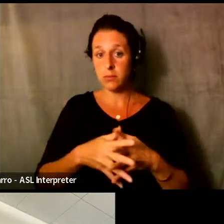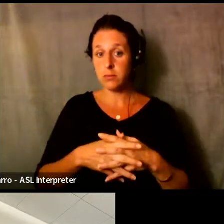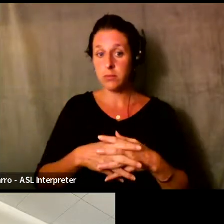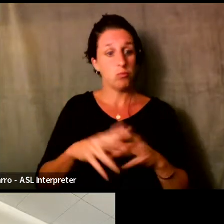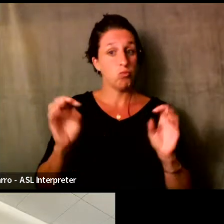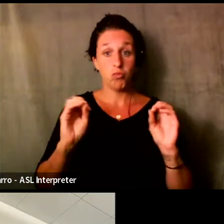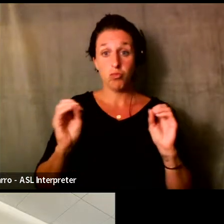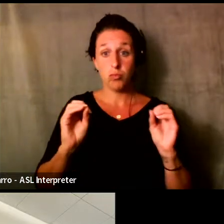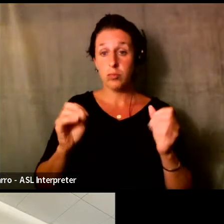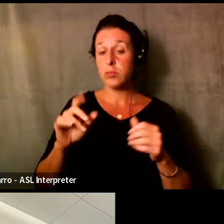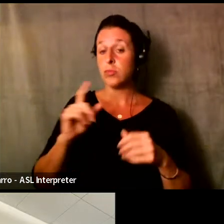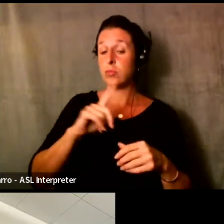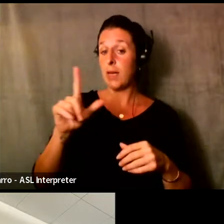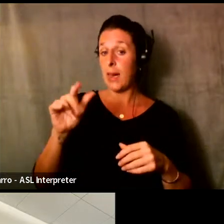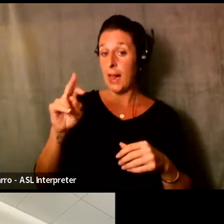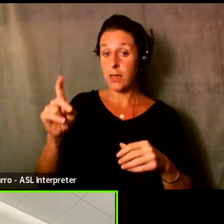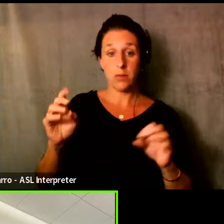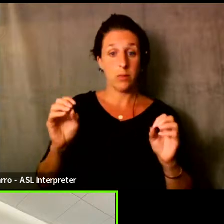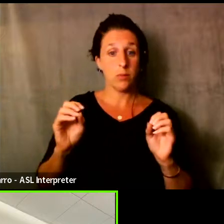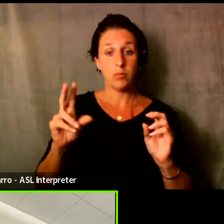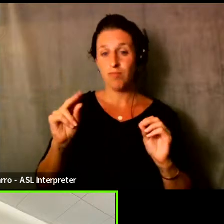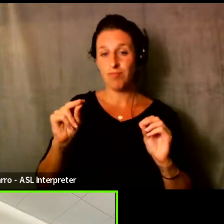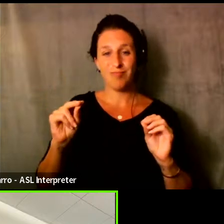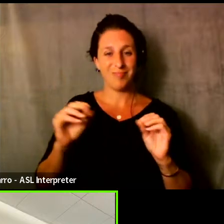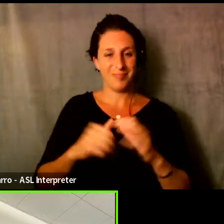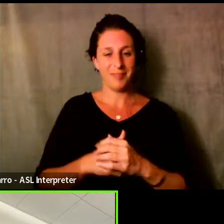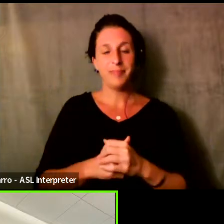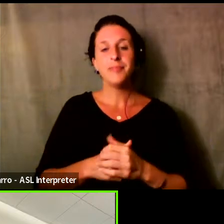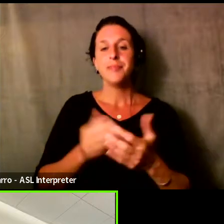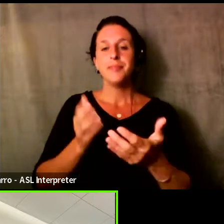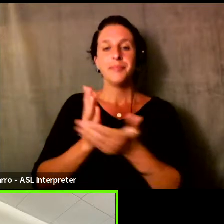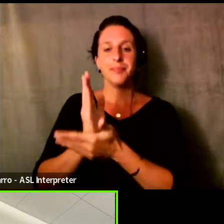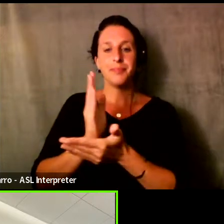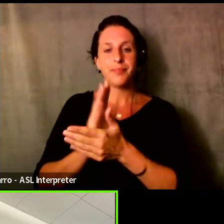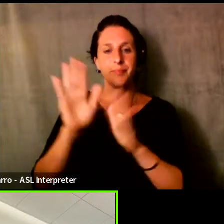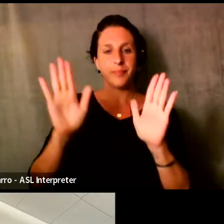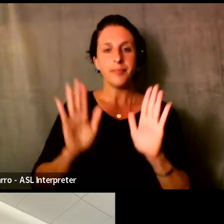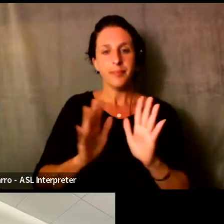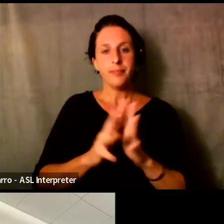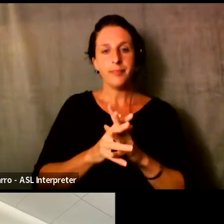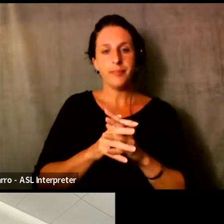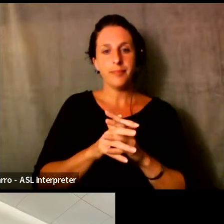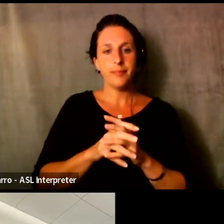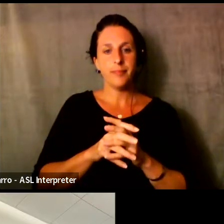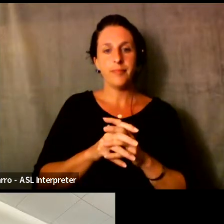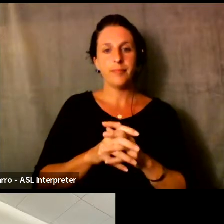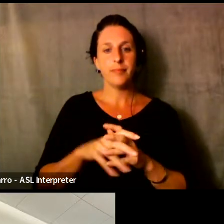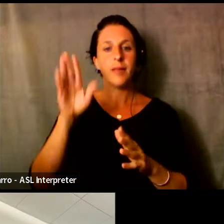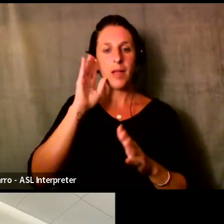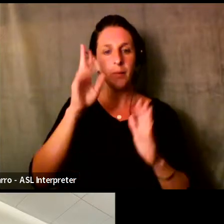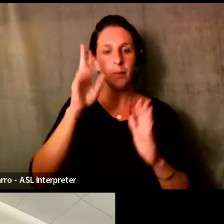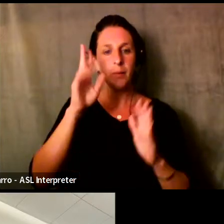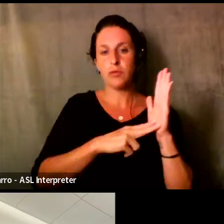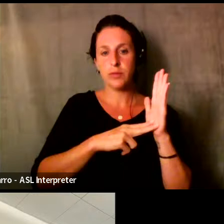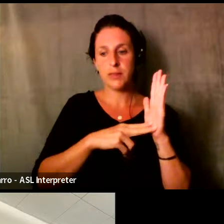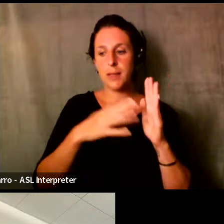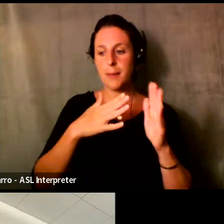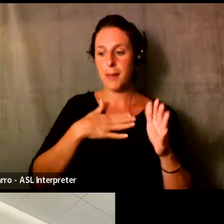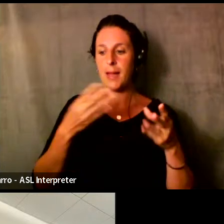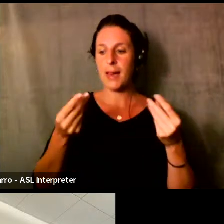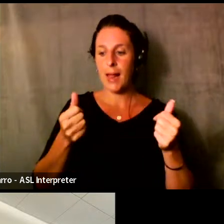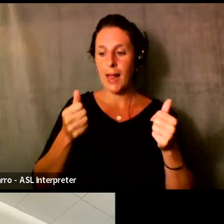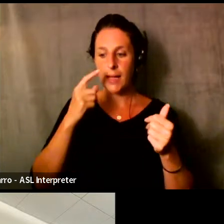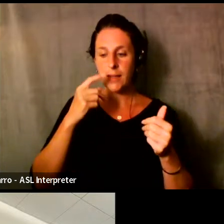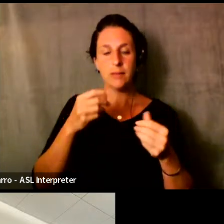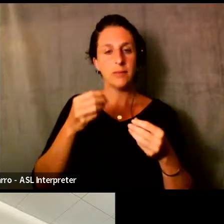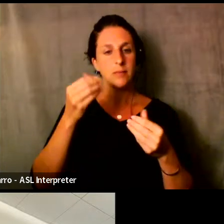No? Trustee Land? Okay. No, All right, great. I will just read my land acknowledgement.